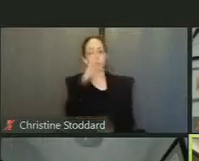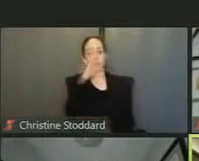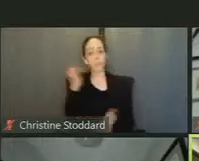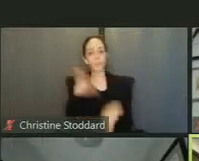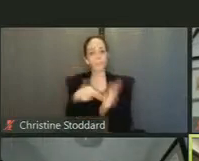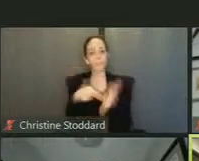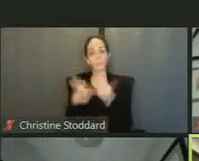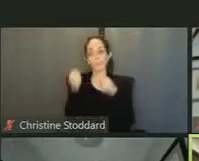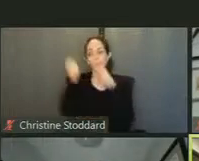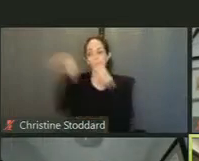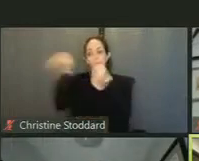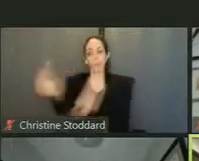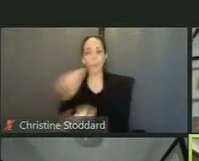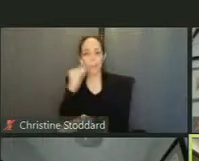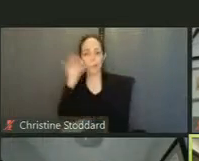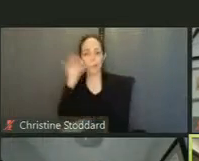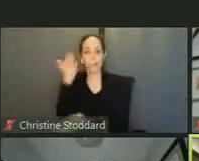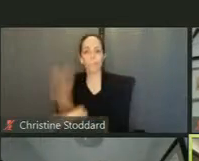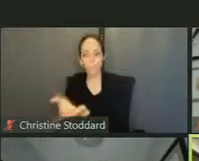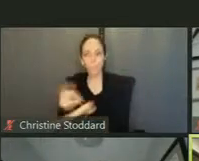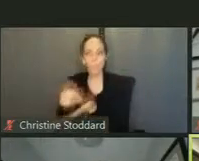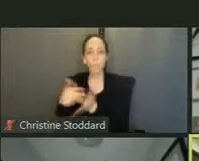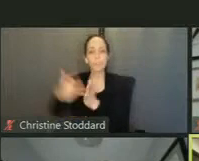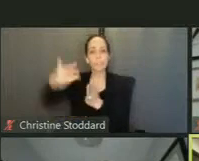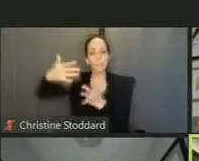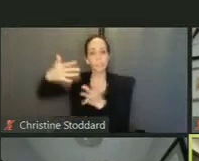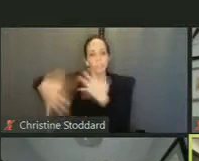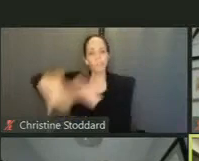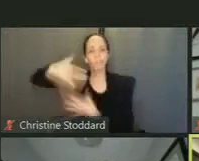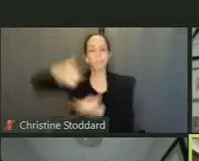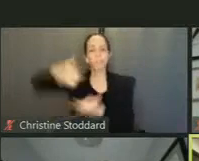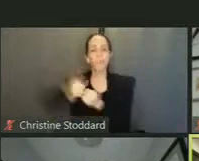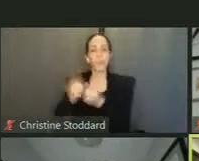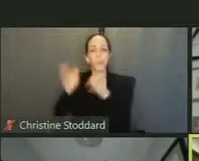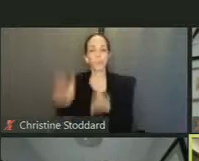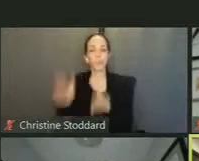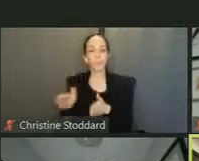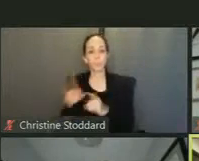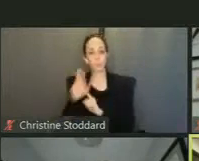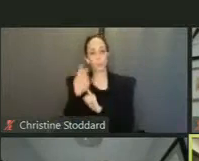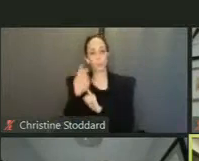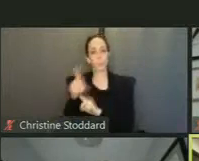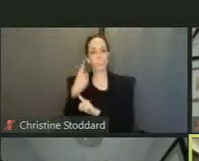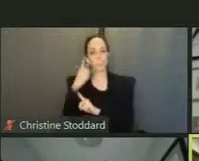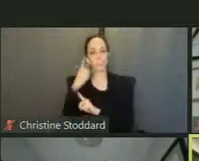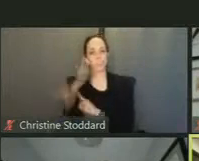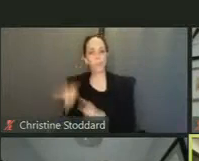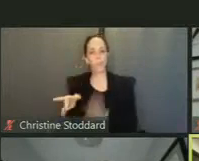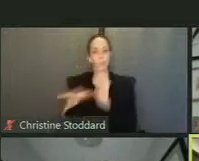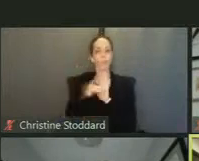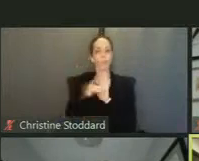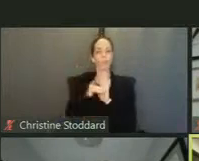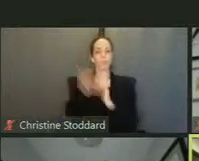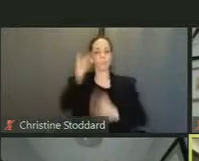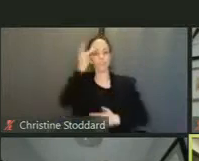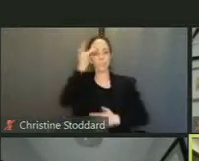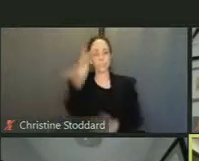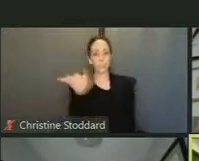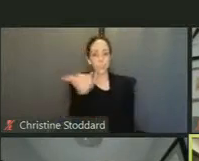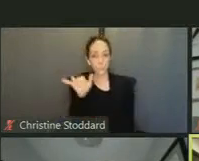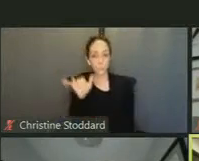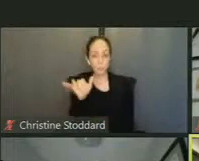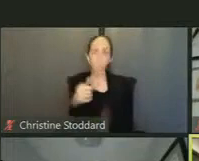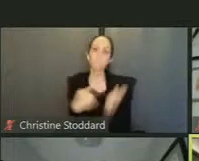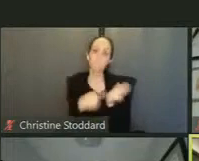putting themselves in the direct line of risk of transmission. More often, it means they are on the phone or